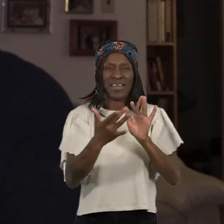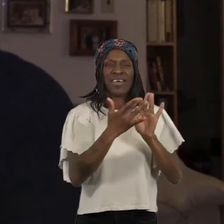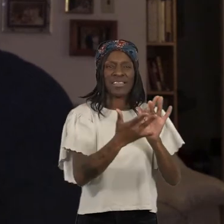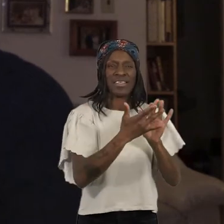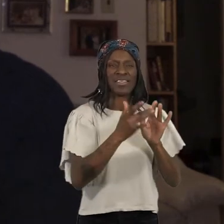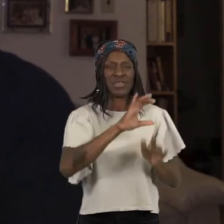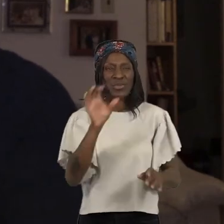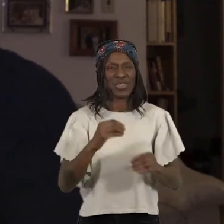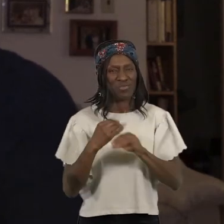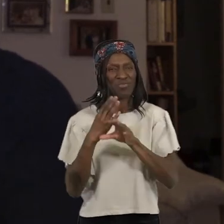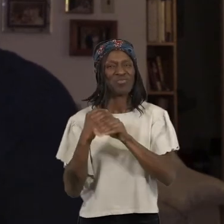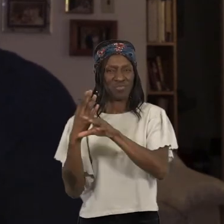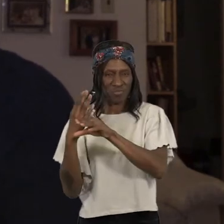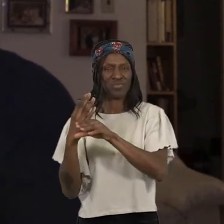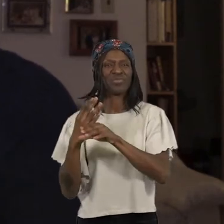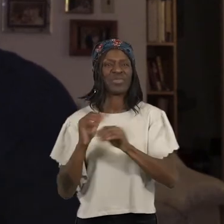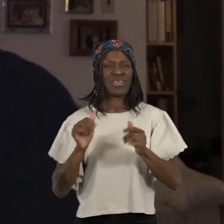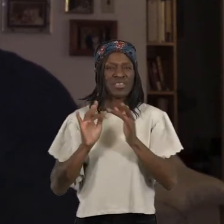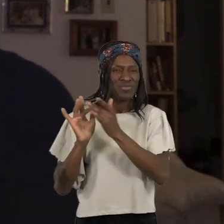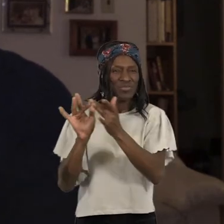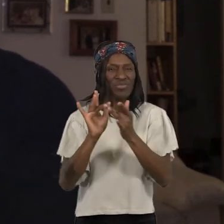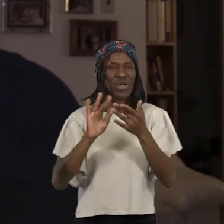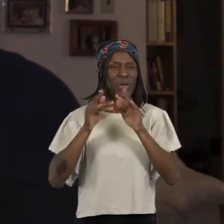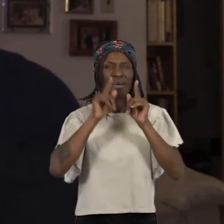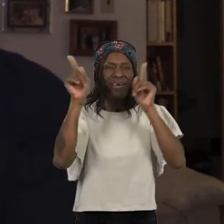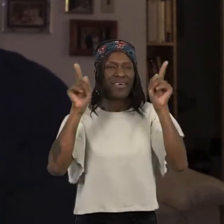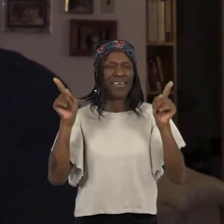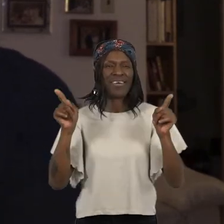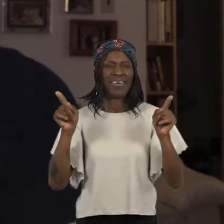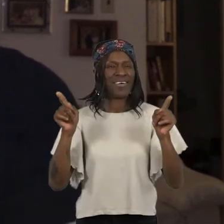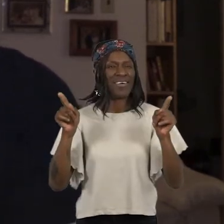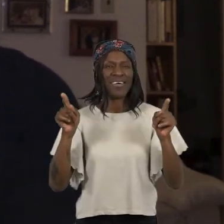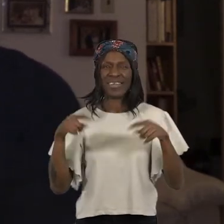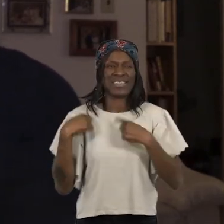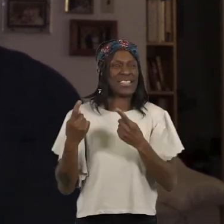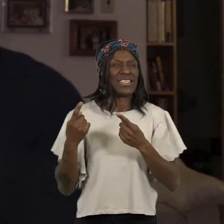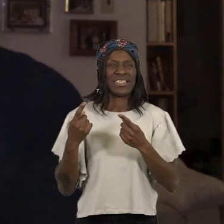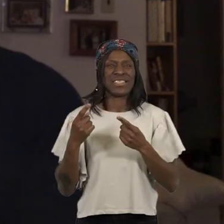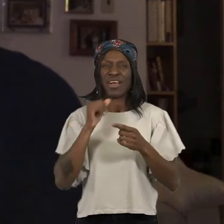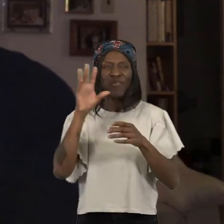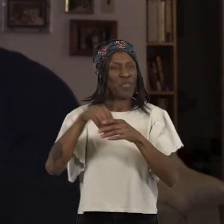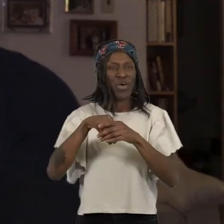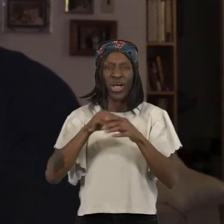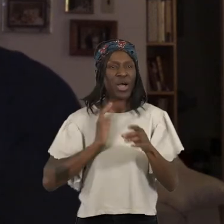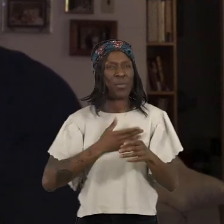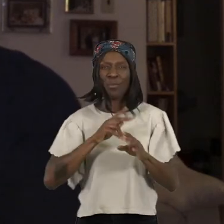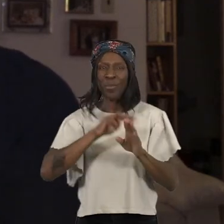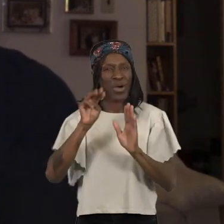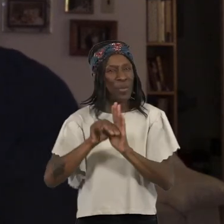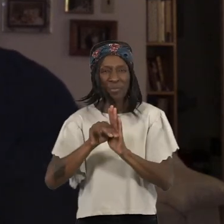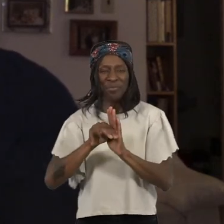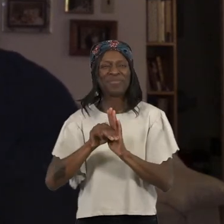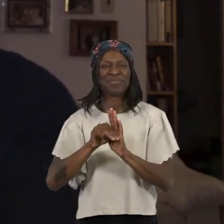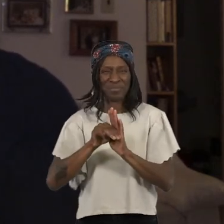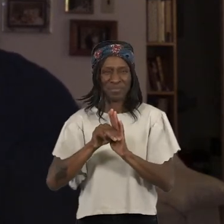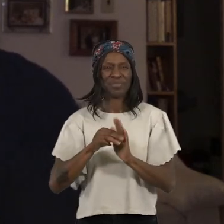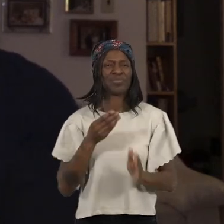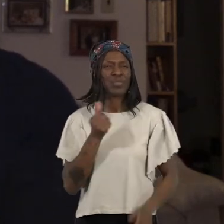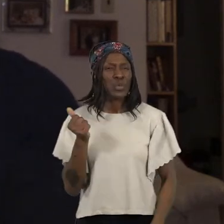connect in this way, and as mentioned, we were able to reach communities that otherwise would not be able to participate in our